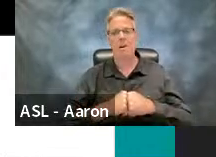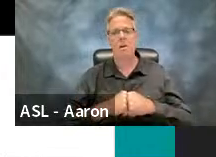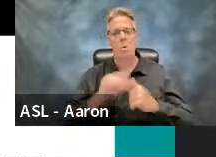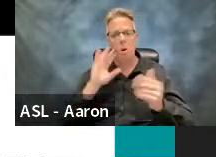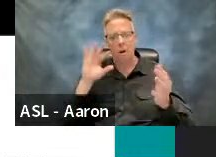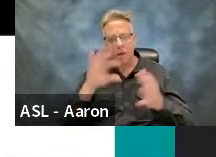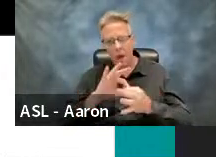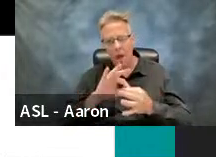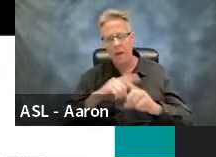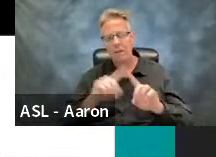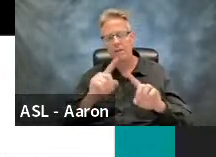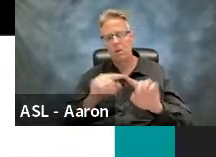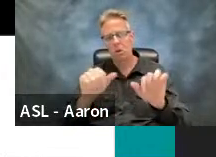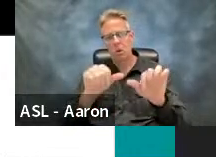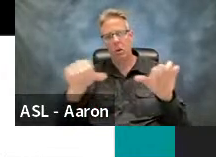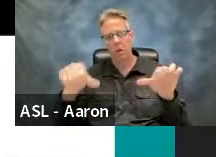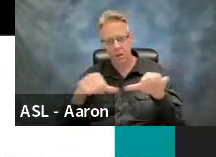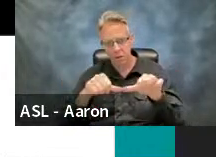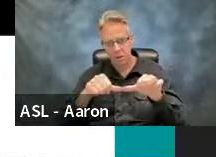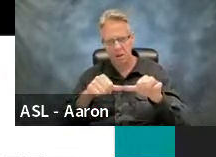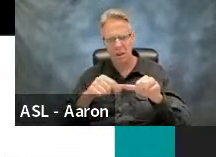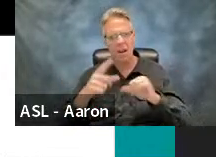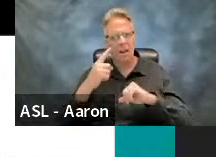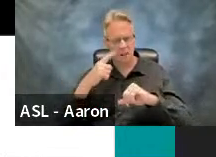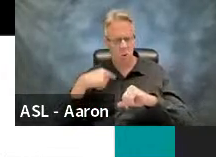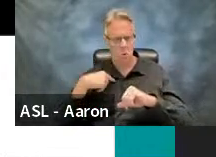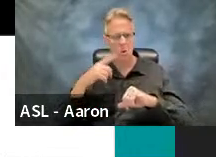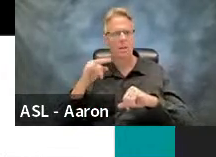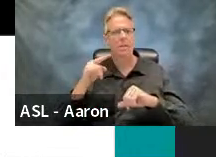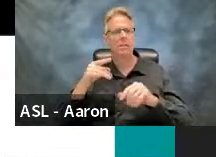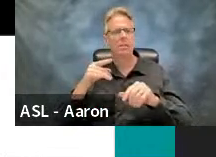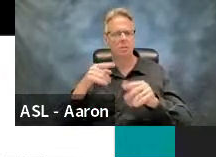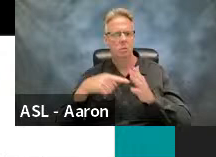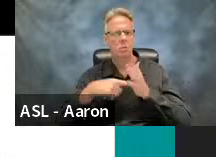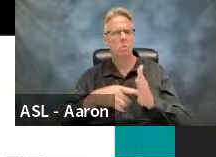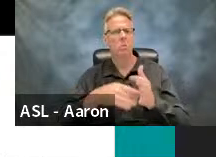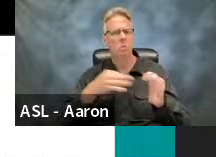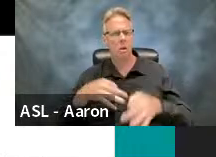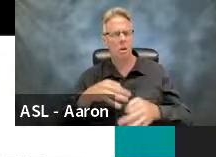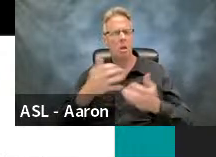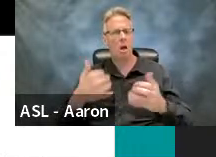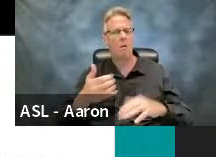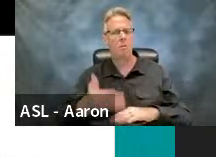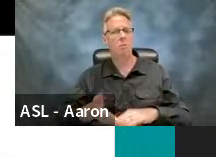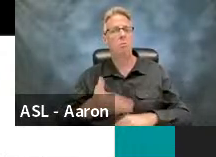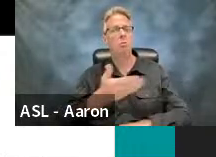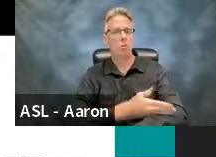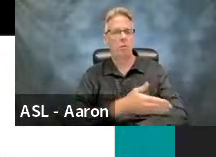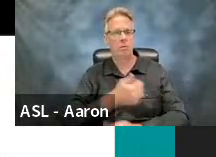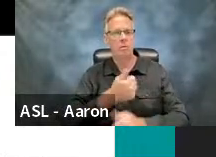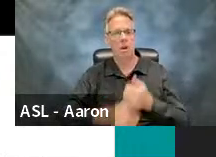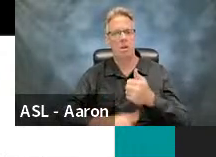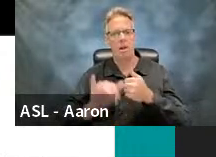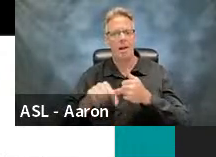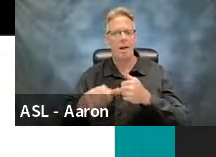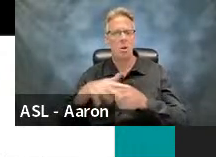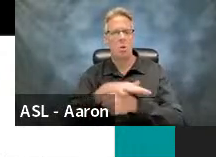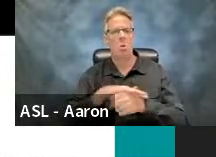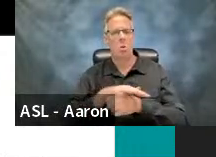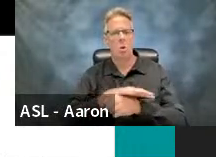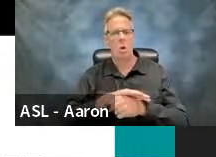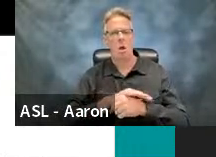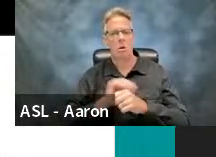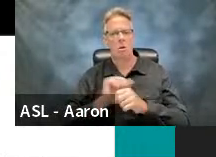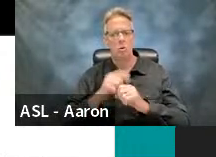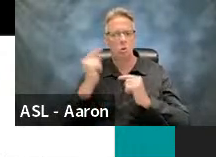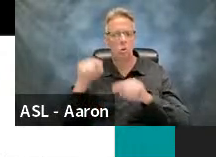different locations. I think we've talked about a lot of the improvements underneath this, the local connections in downtown